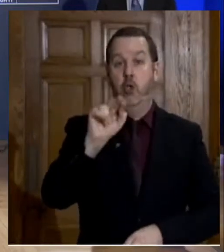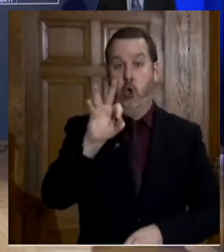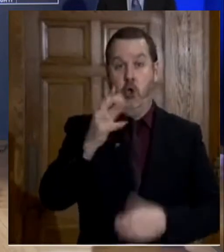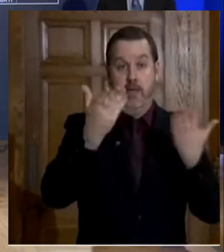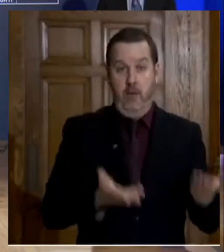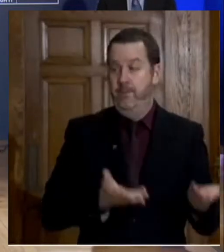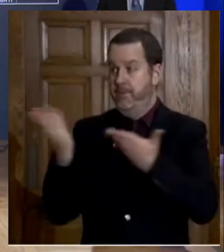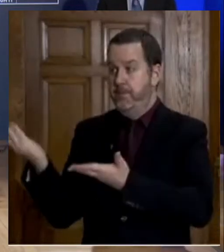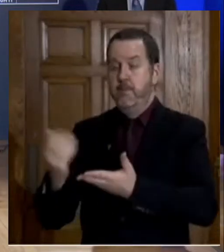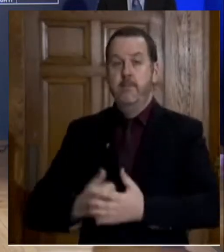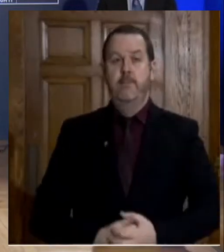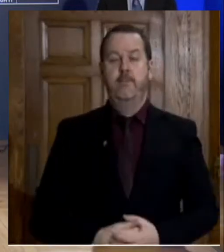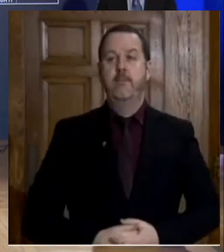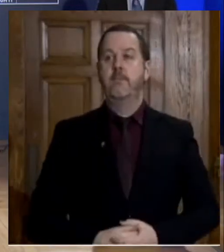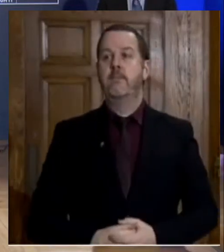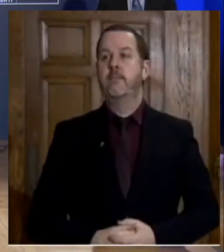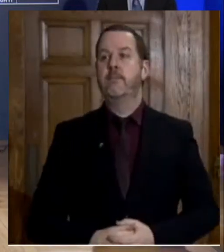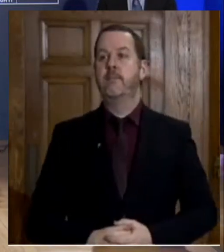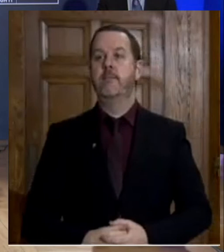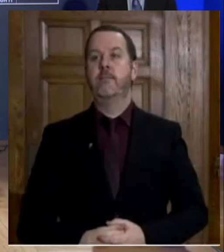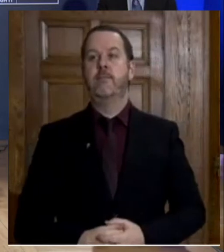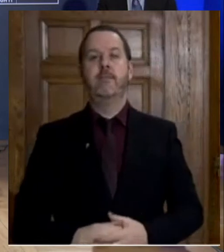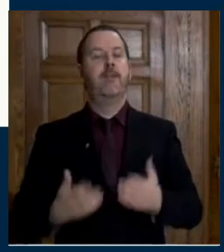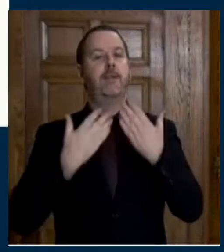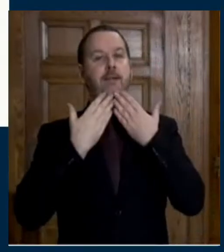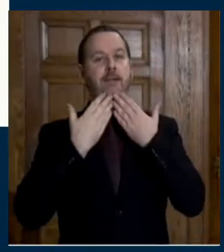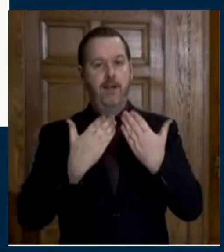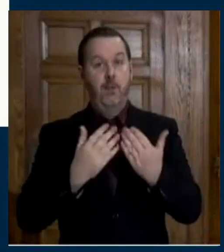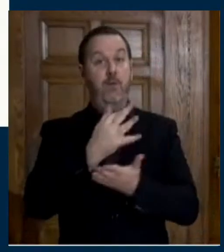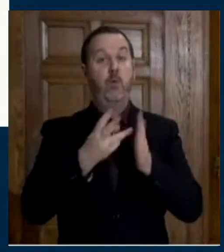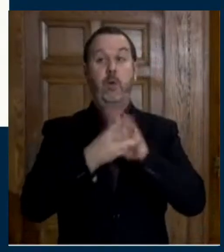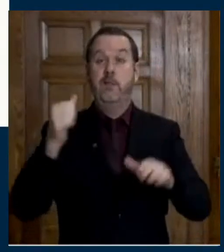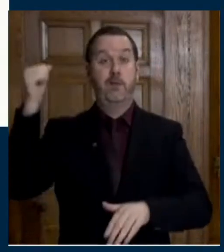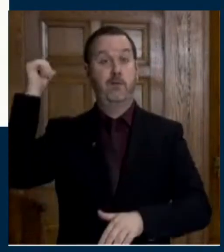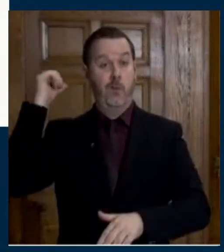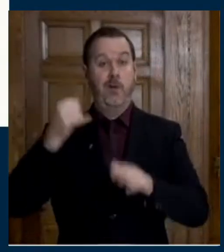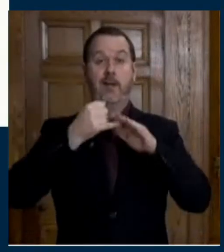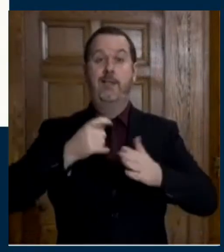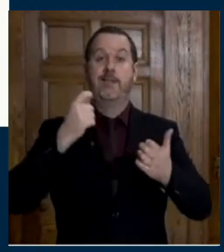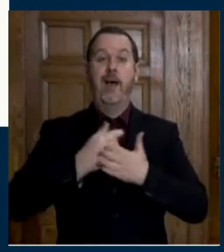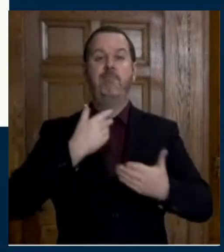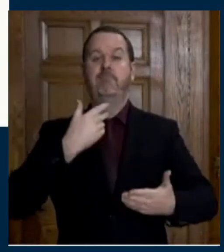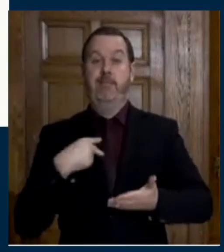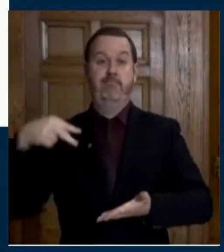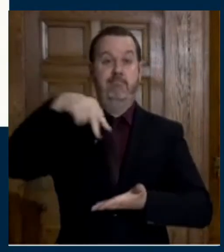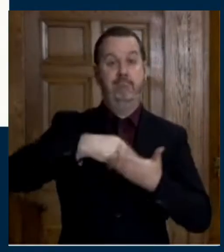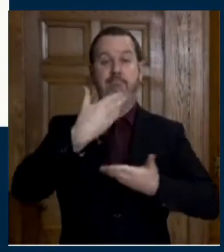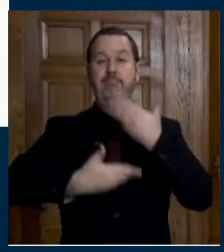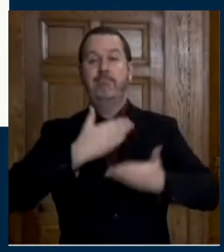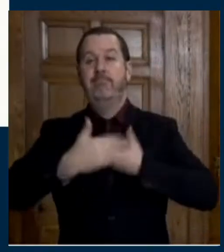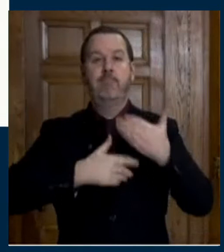Thank you. It's been a couple of weeks since I've had the opportunity to talk about the progress of